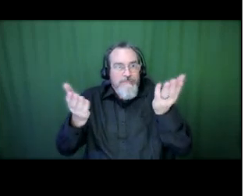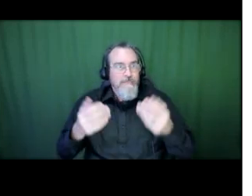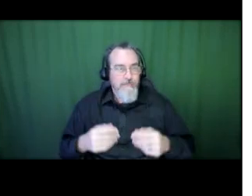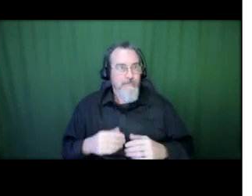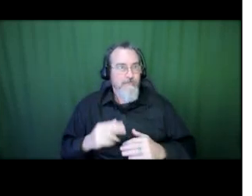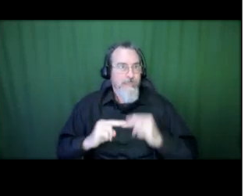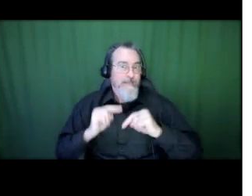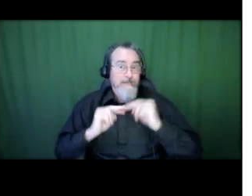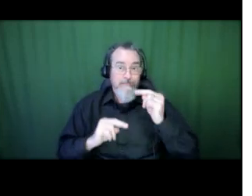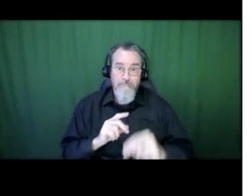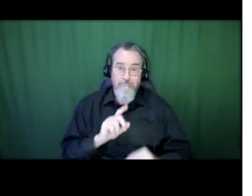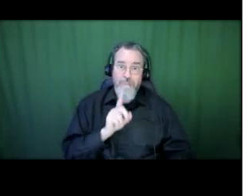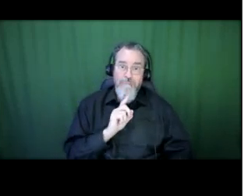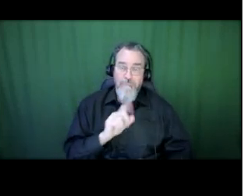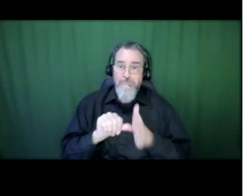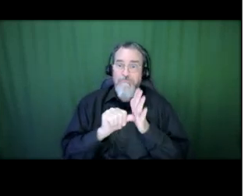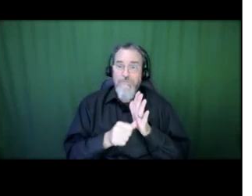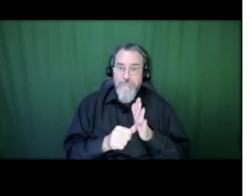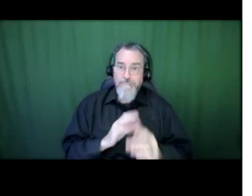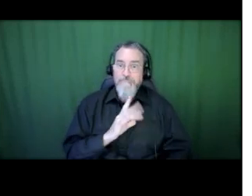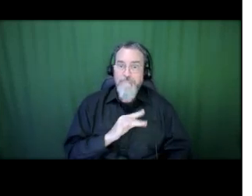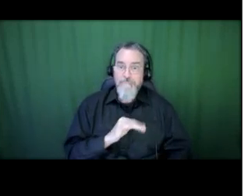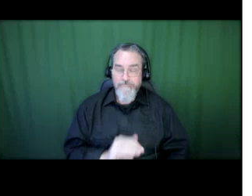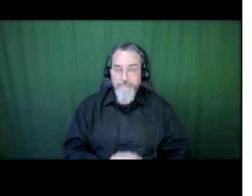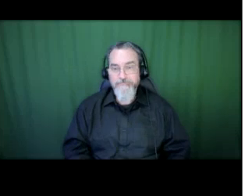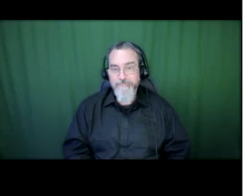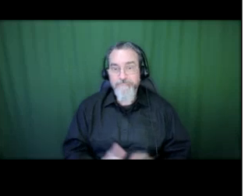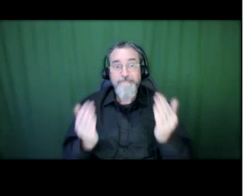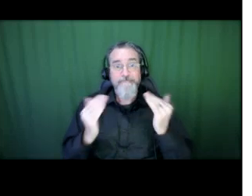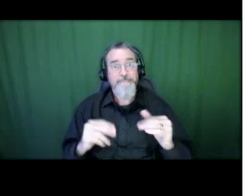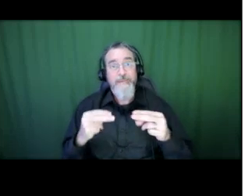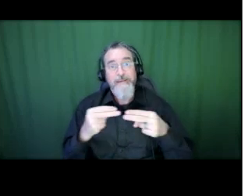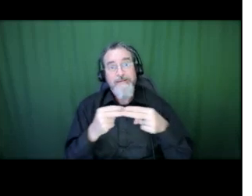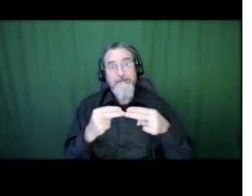impressive. Next slide, please.